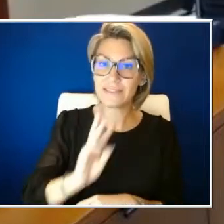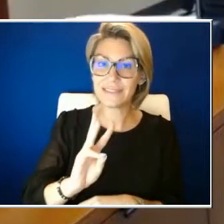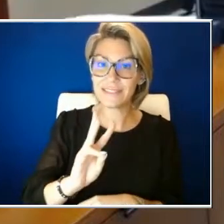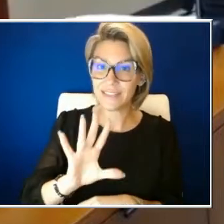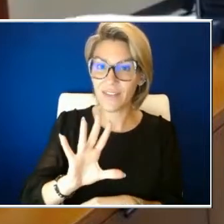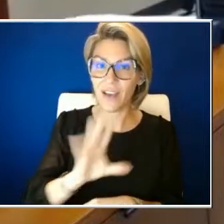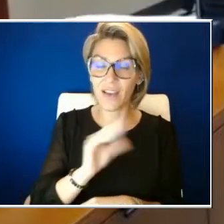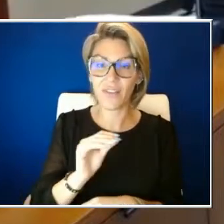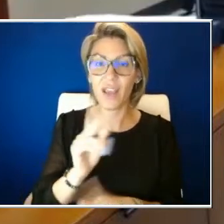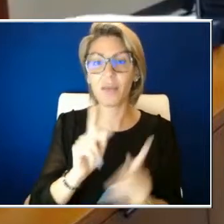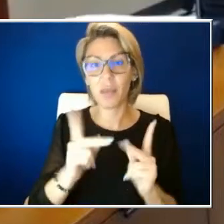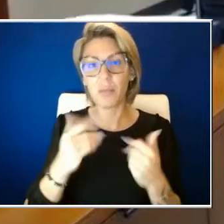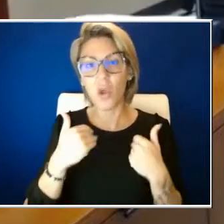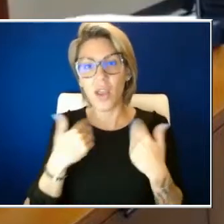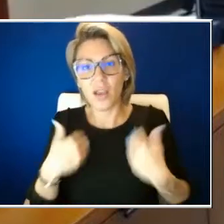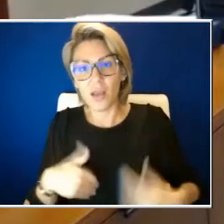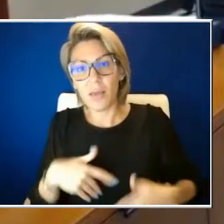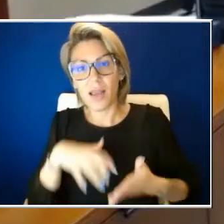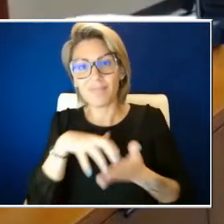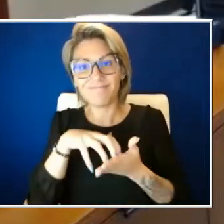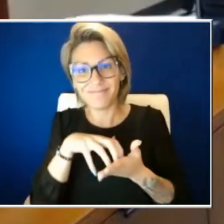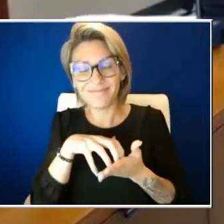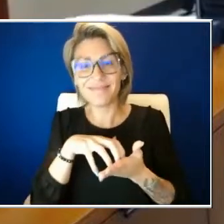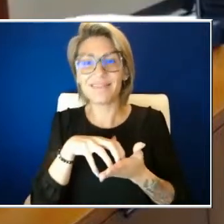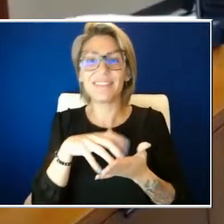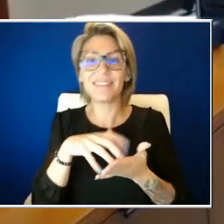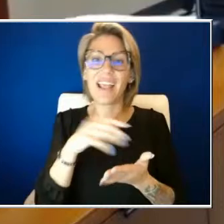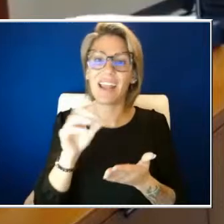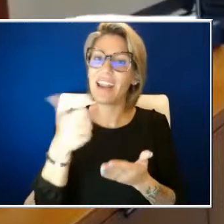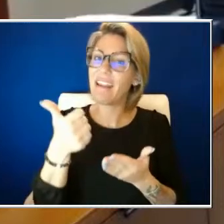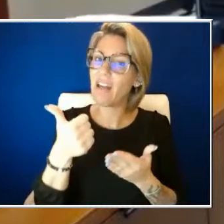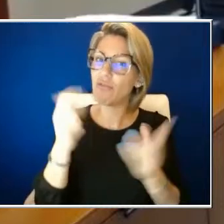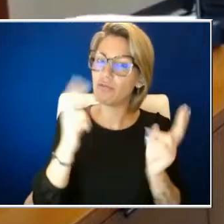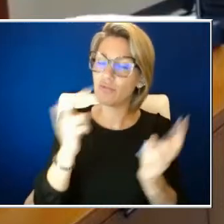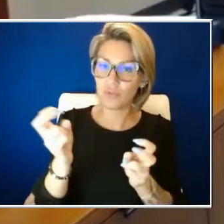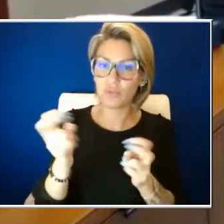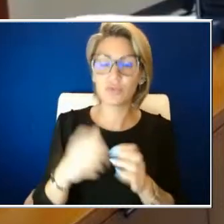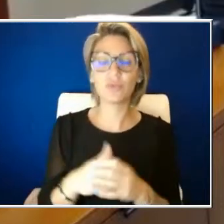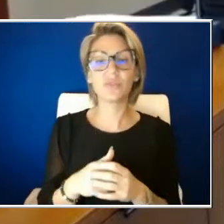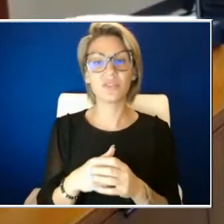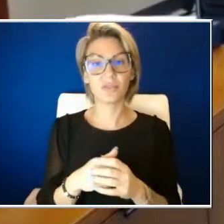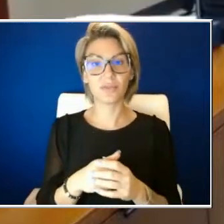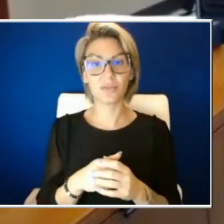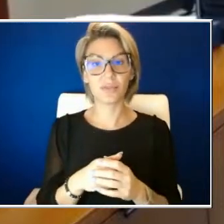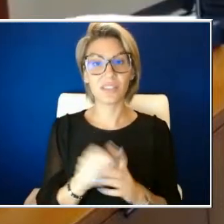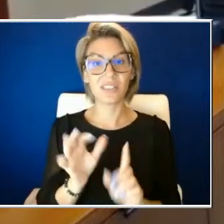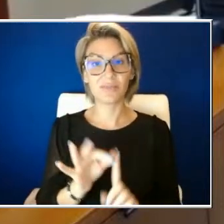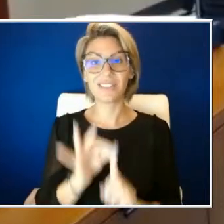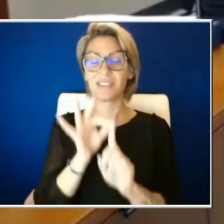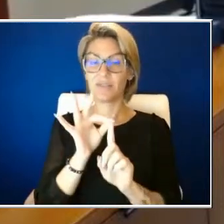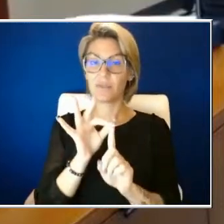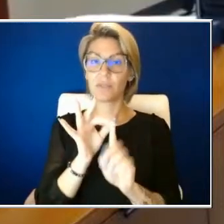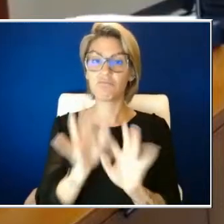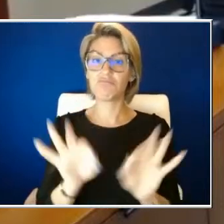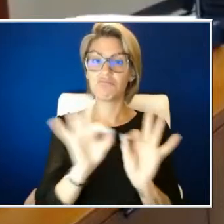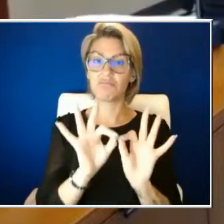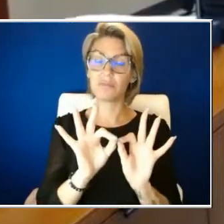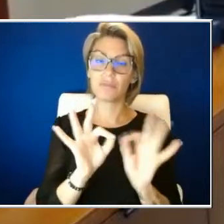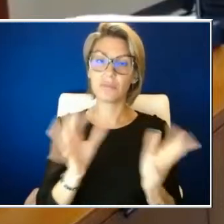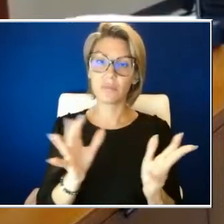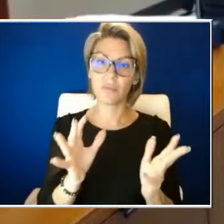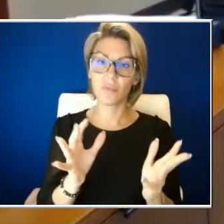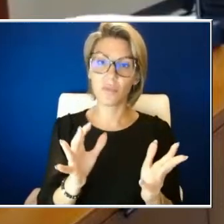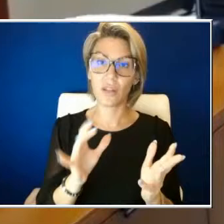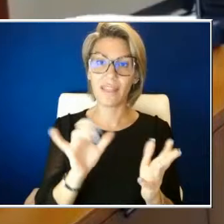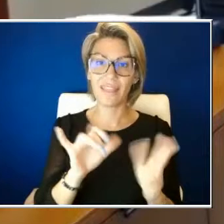conditions and immunocompromised. And so, it's particularly important that we get that cohort